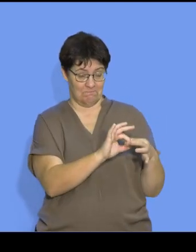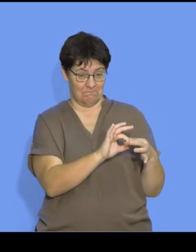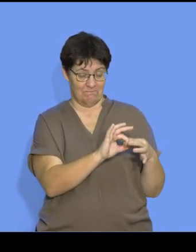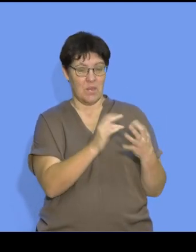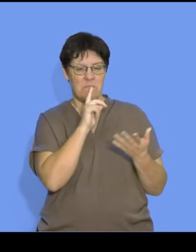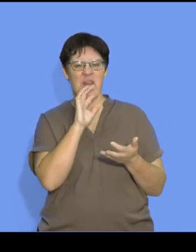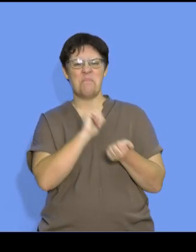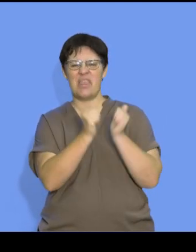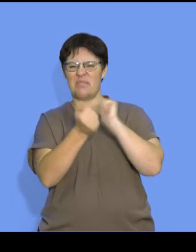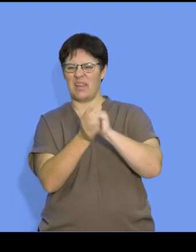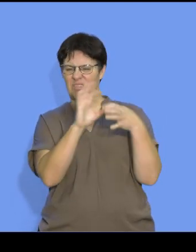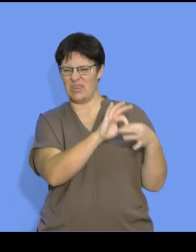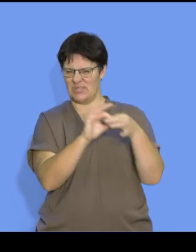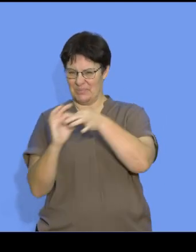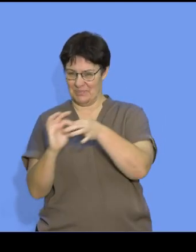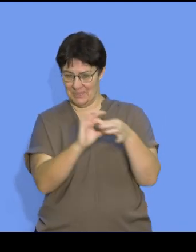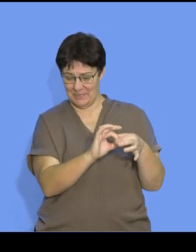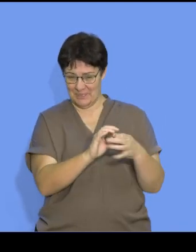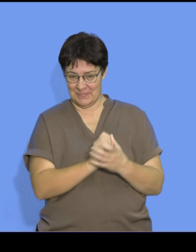the mathematical relationship,